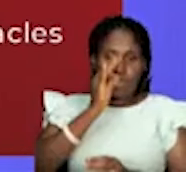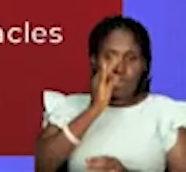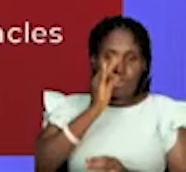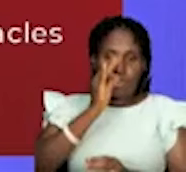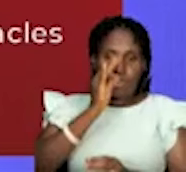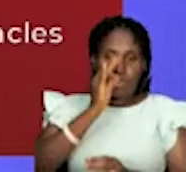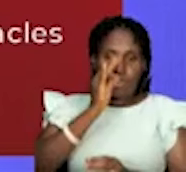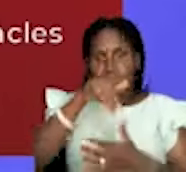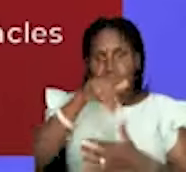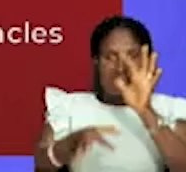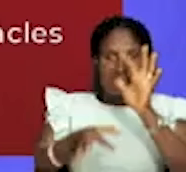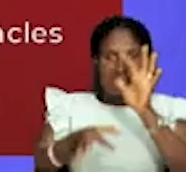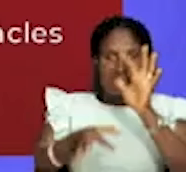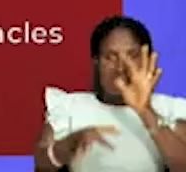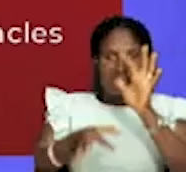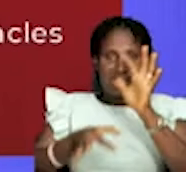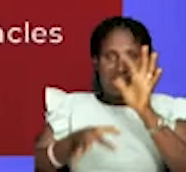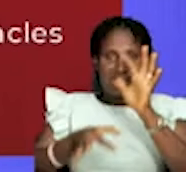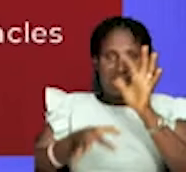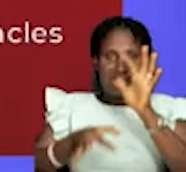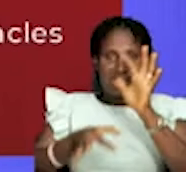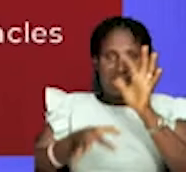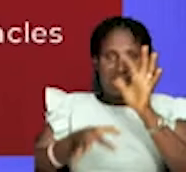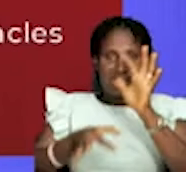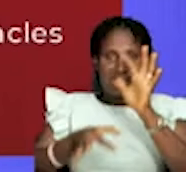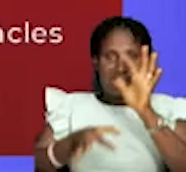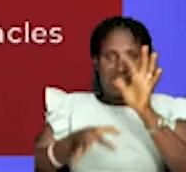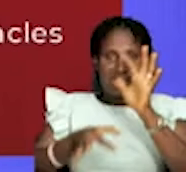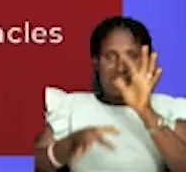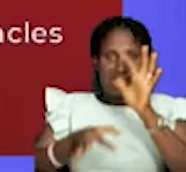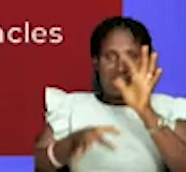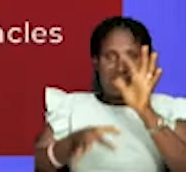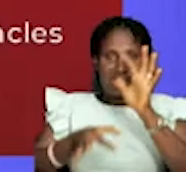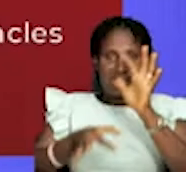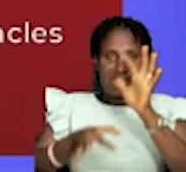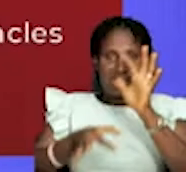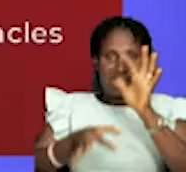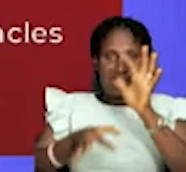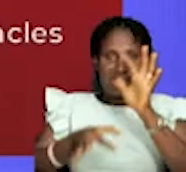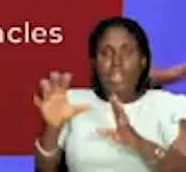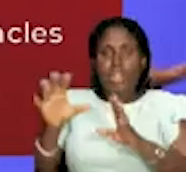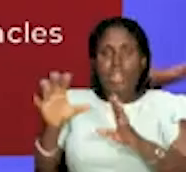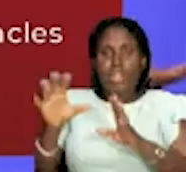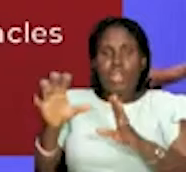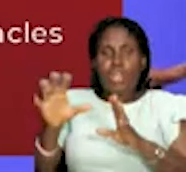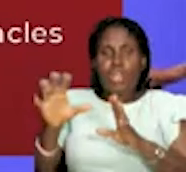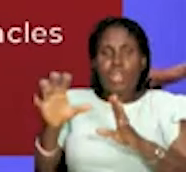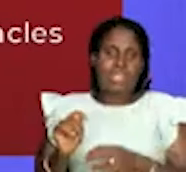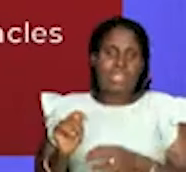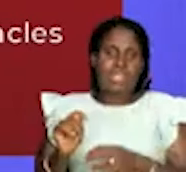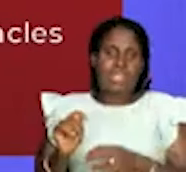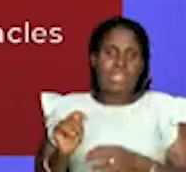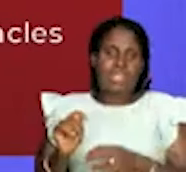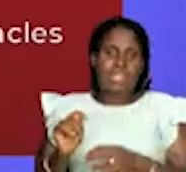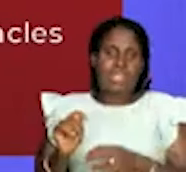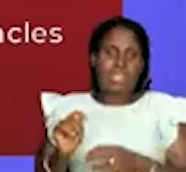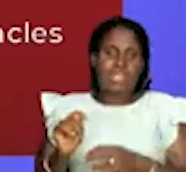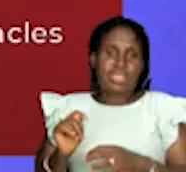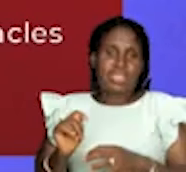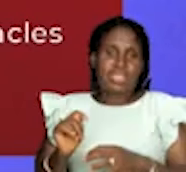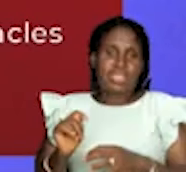worketh miracles among you. How does he do it? Doeth he by the works of the law? Question. Or by the hearing